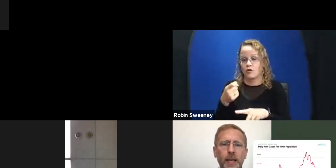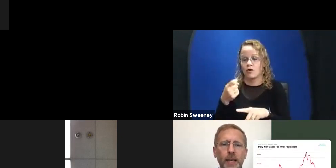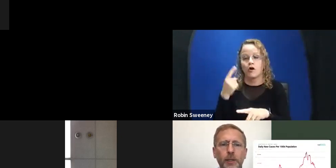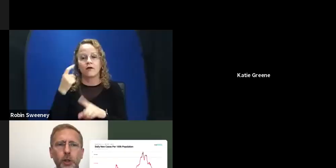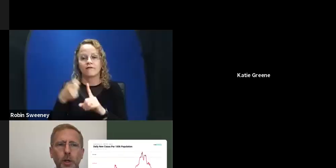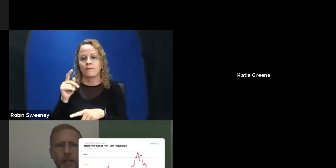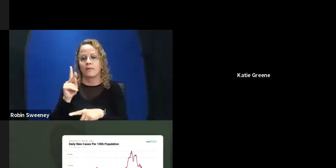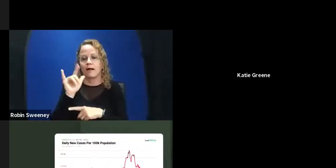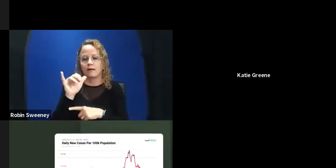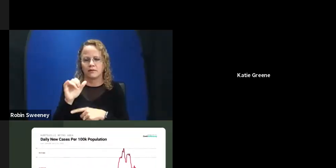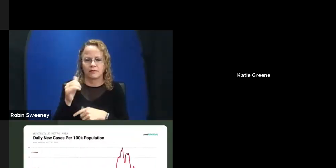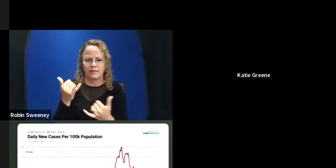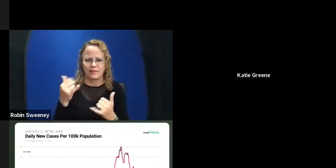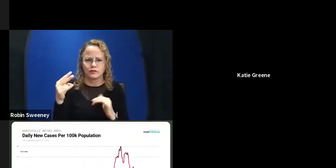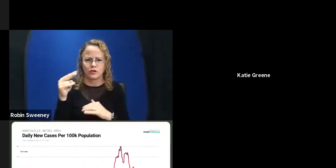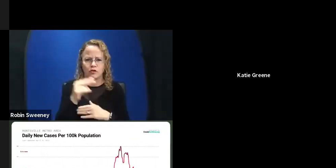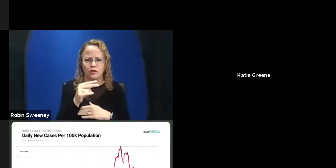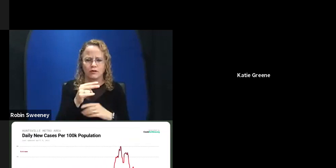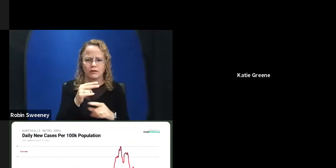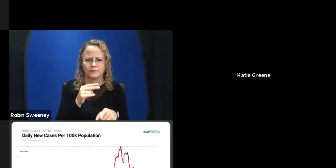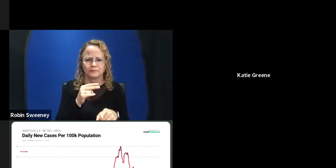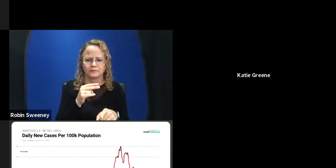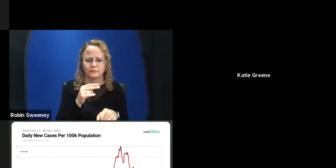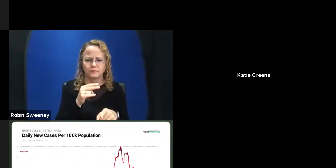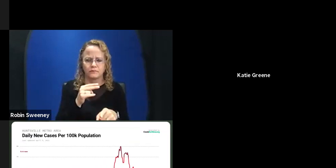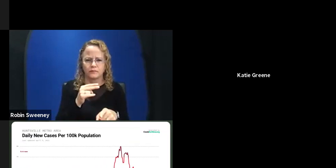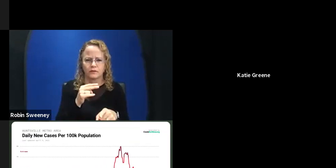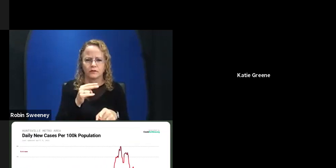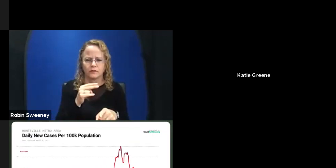this is a look from